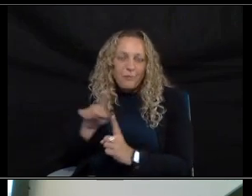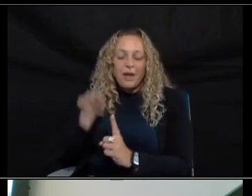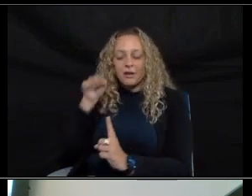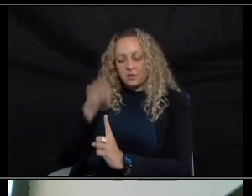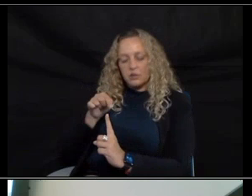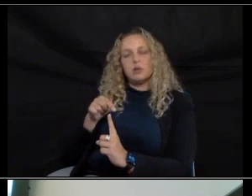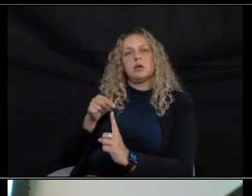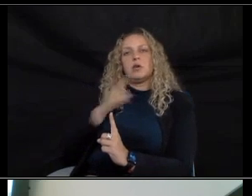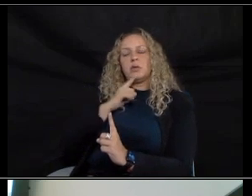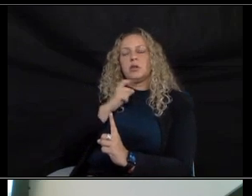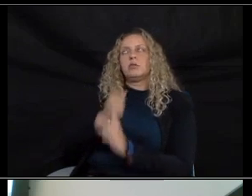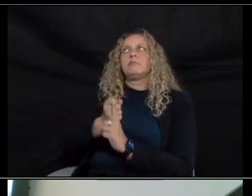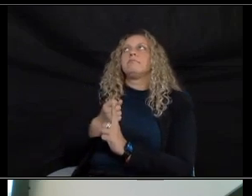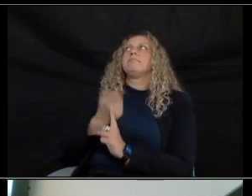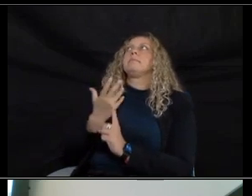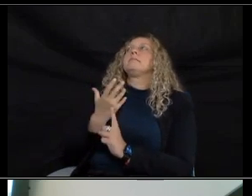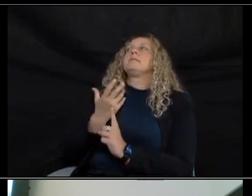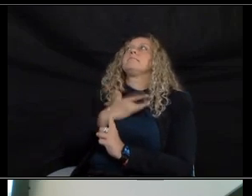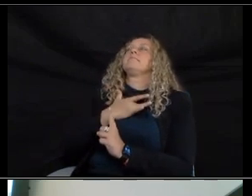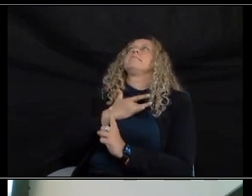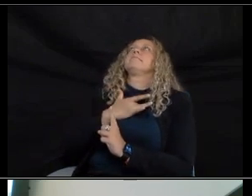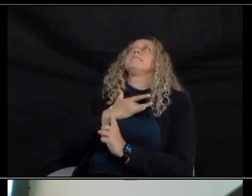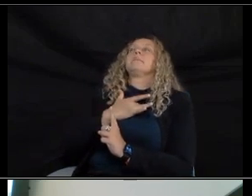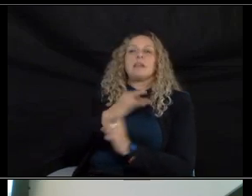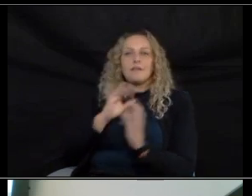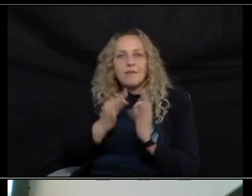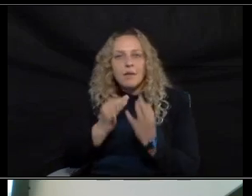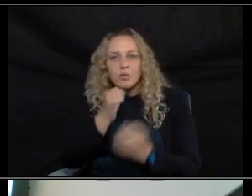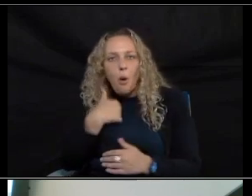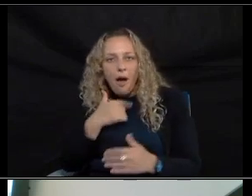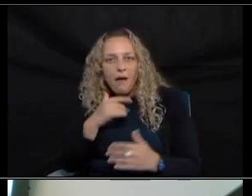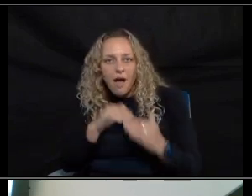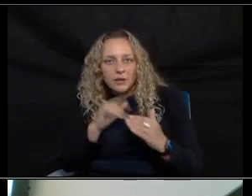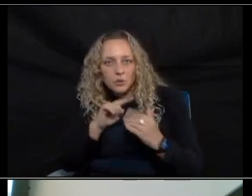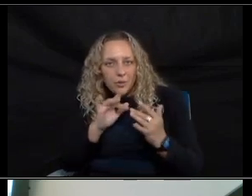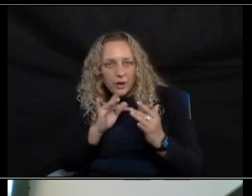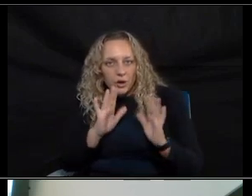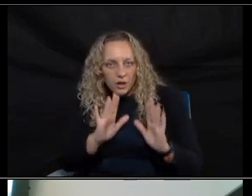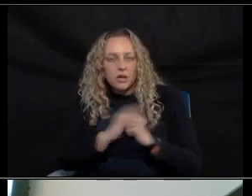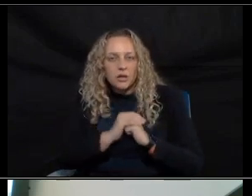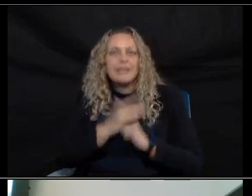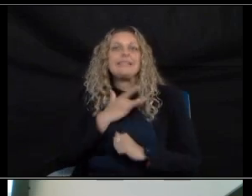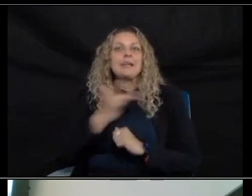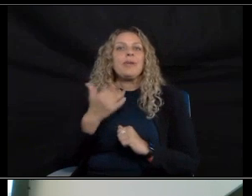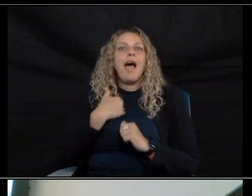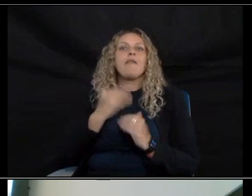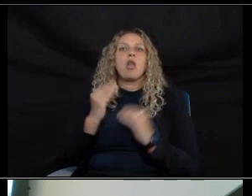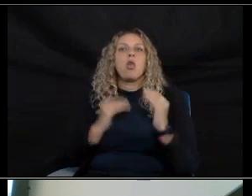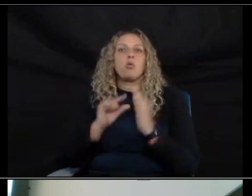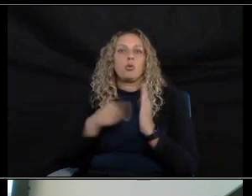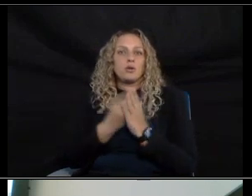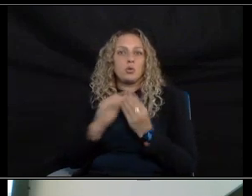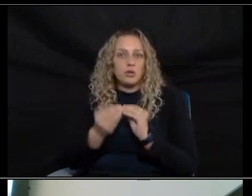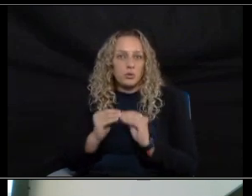this bluntly might. Families who do not have internet access typically have lower graduation